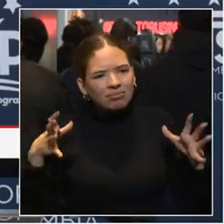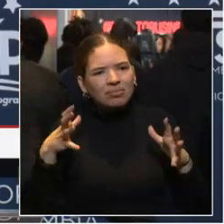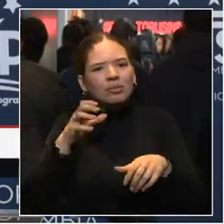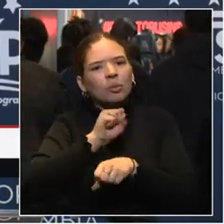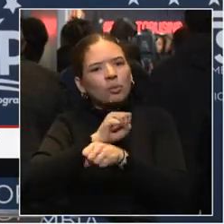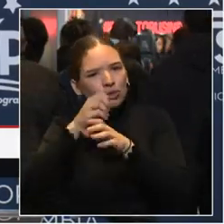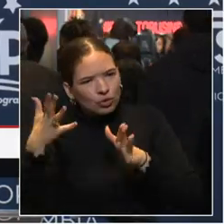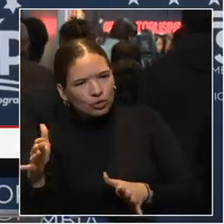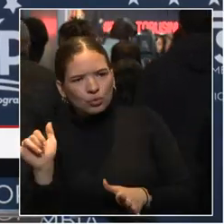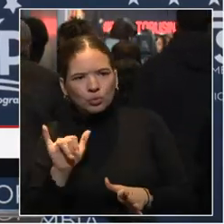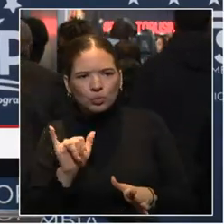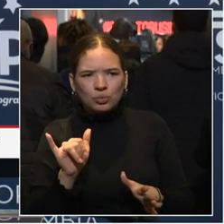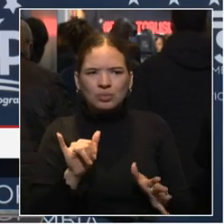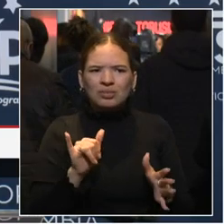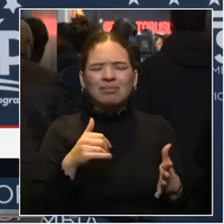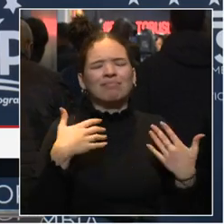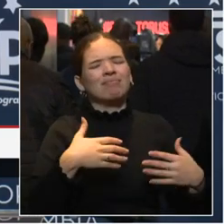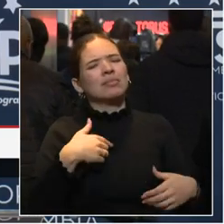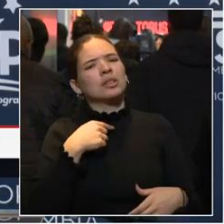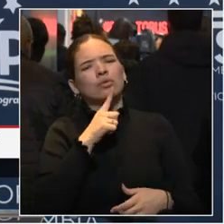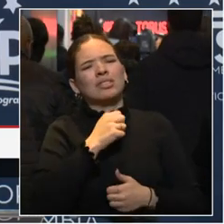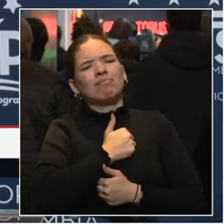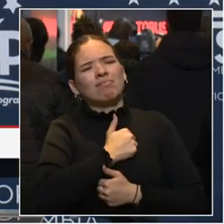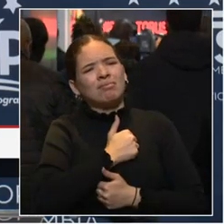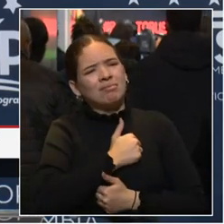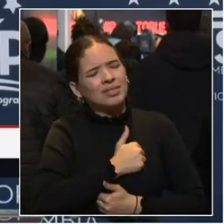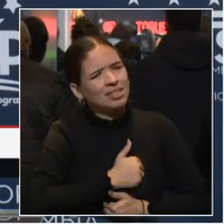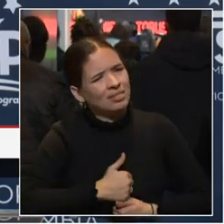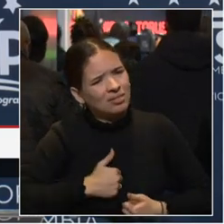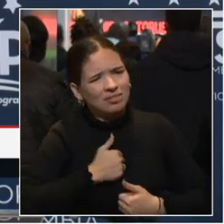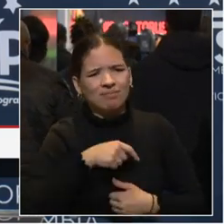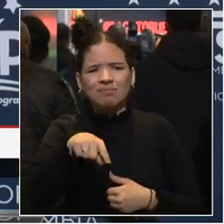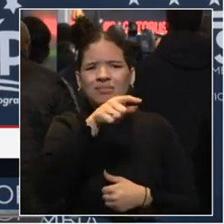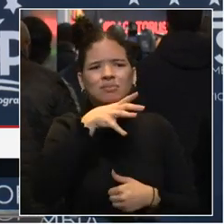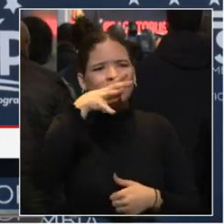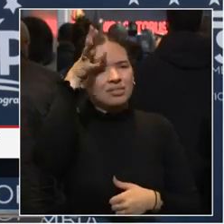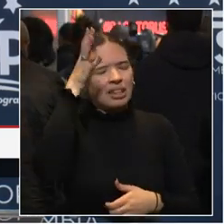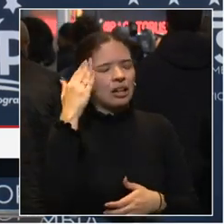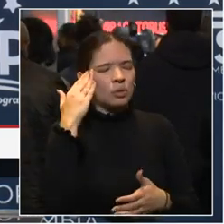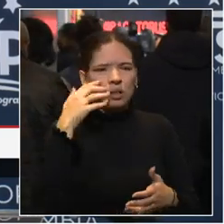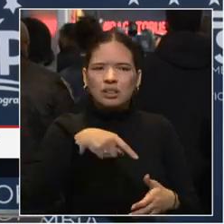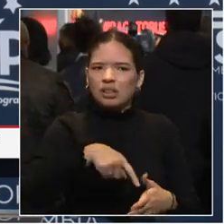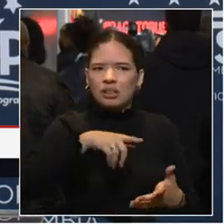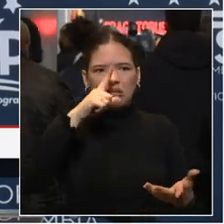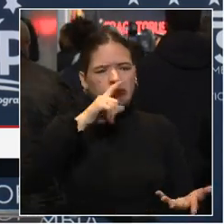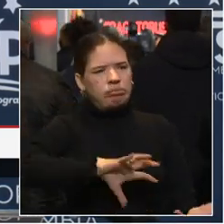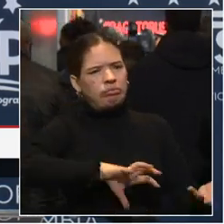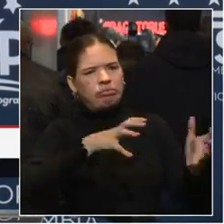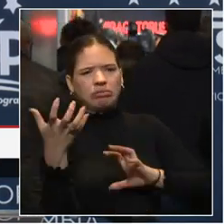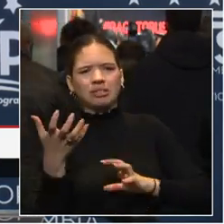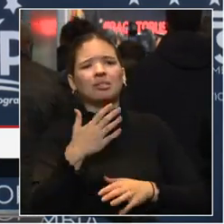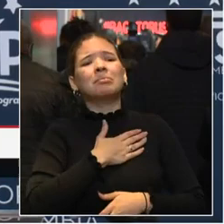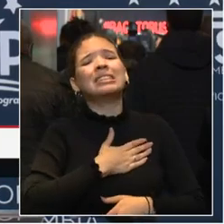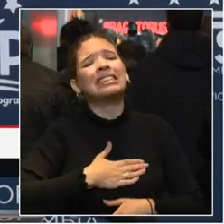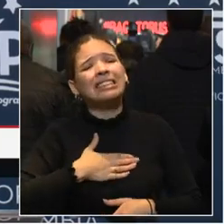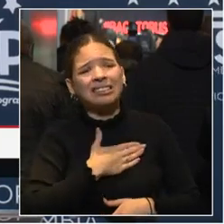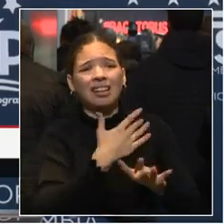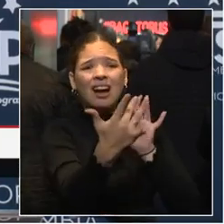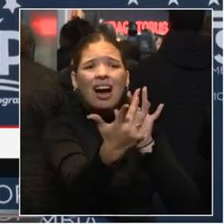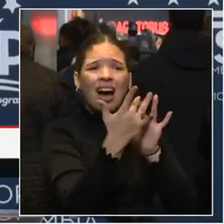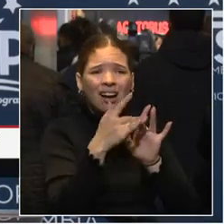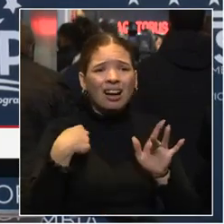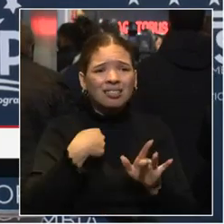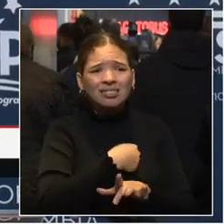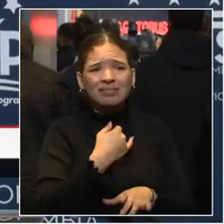have to apologize to our parents for the inconvenience, but please reach out to us if you're in a position or you